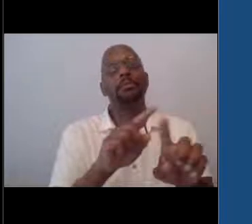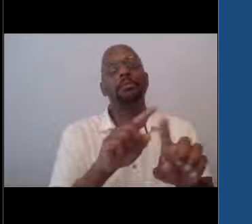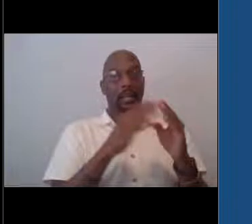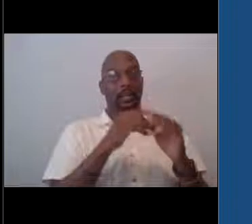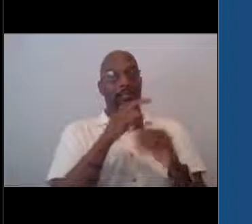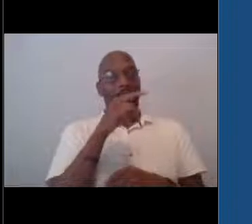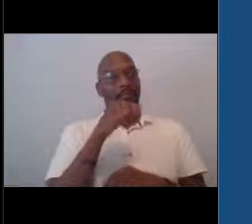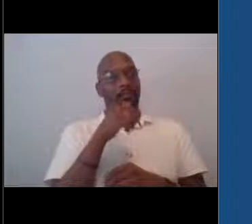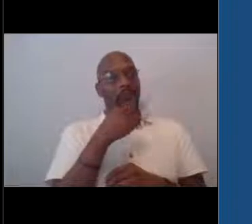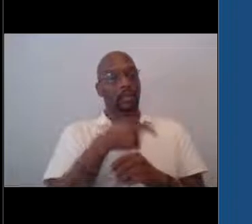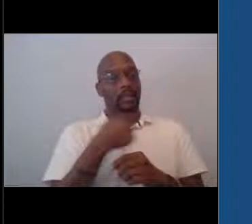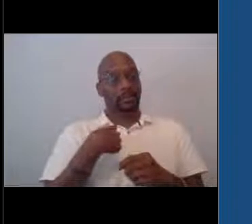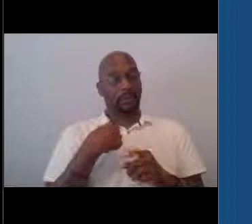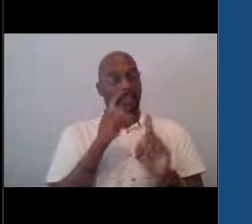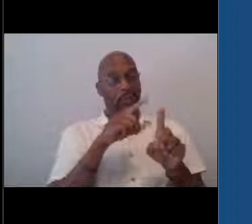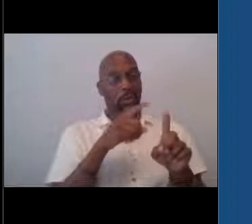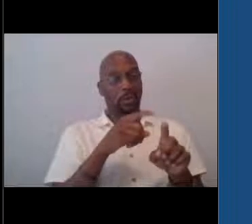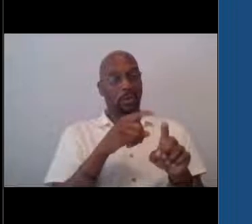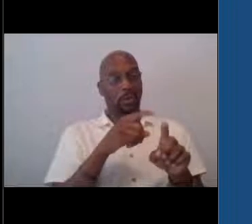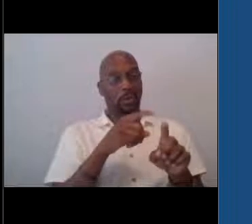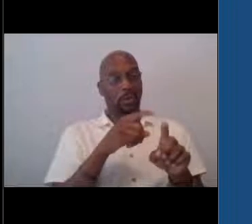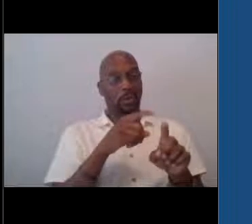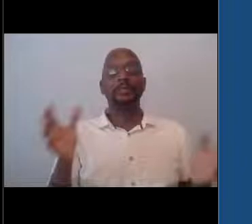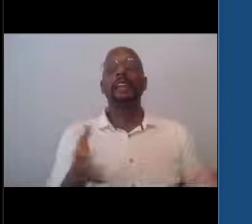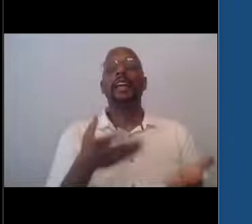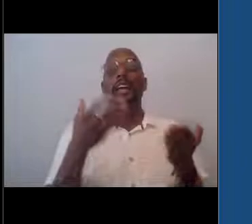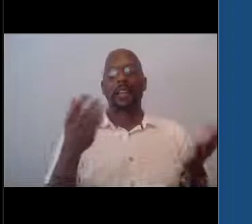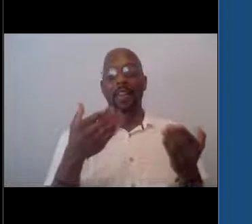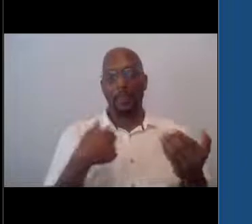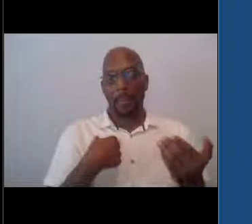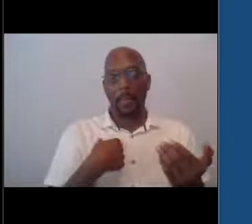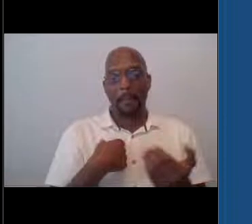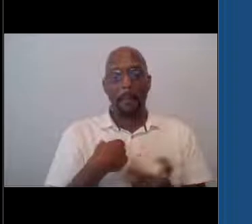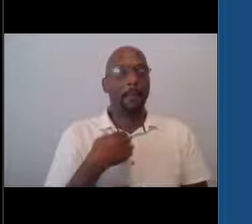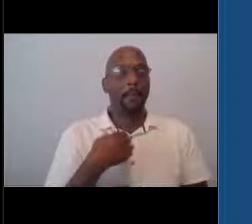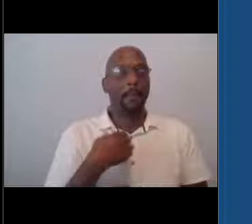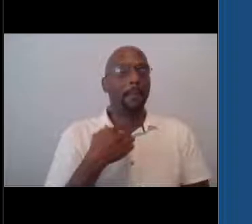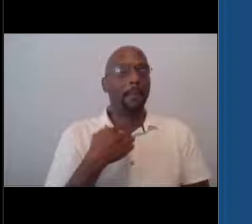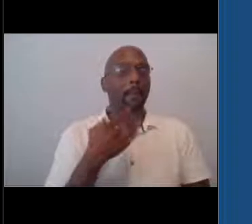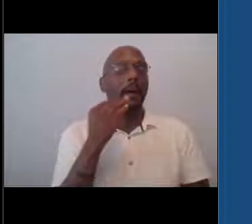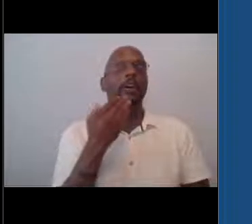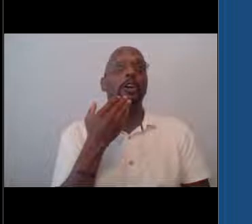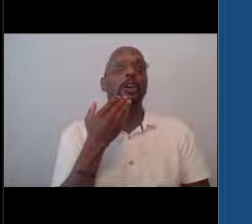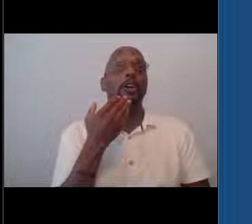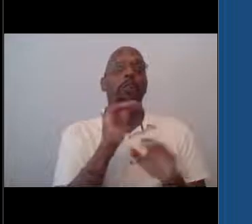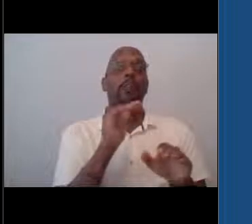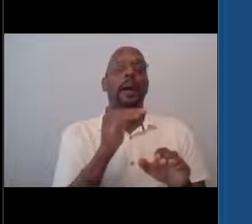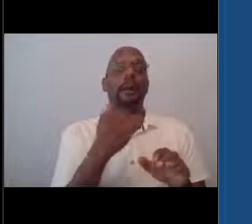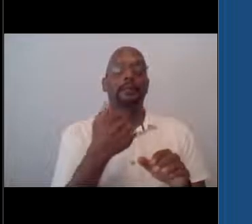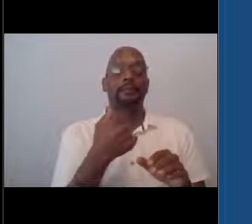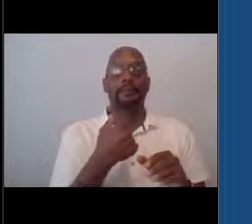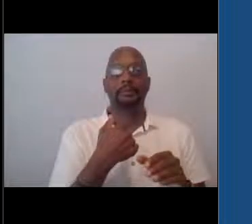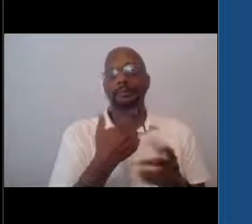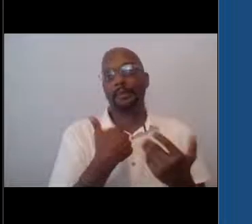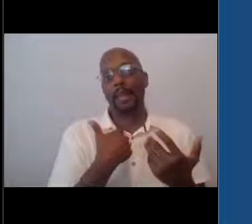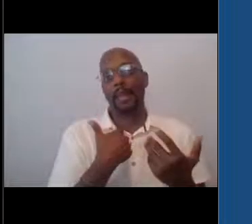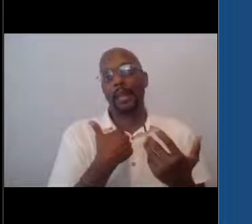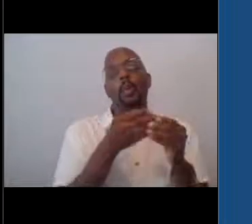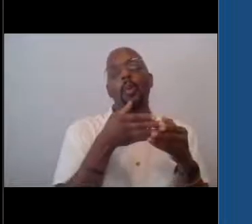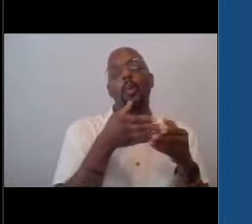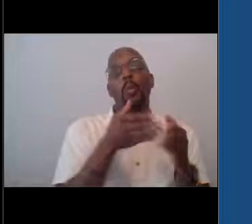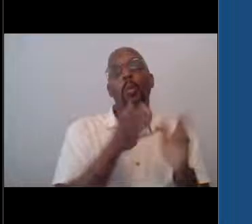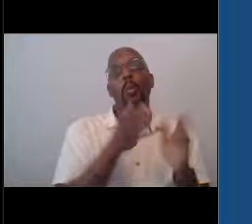days that I was there was inspiring because, again, it was a good reminder that there are more ways to